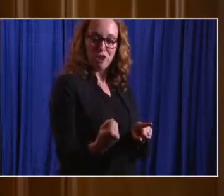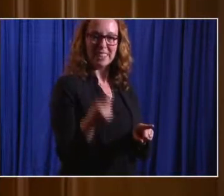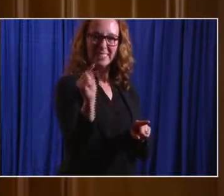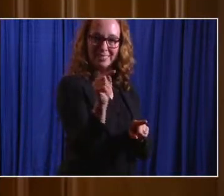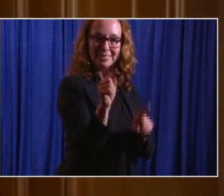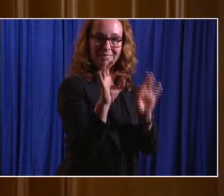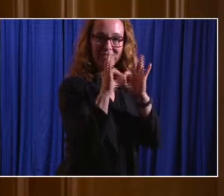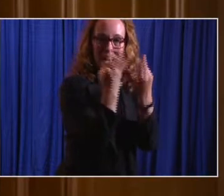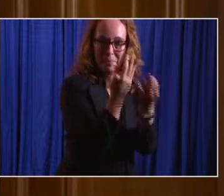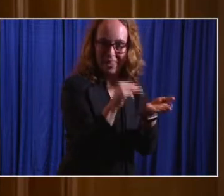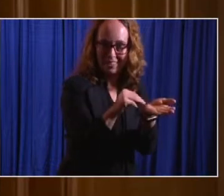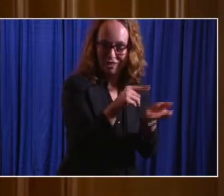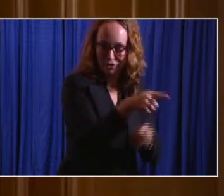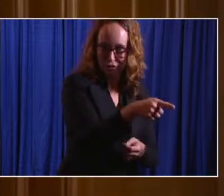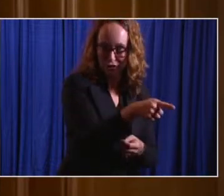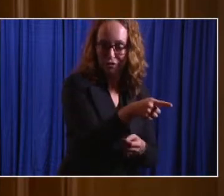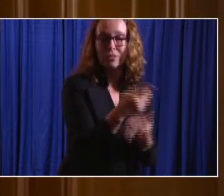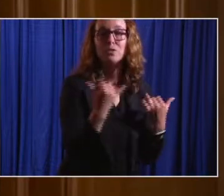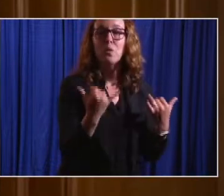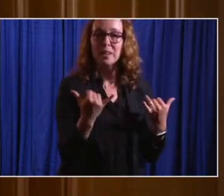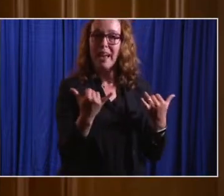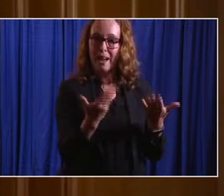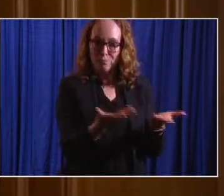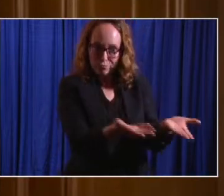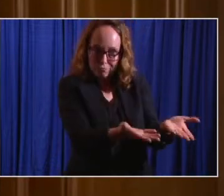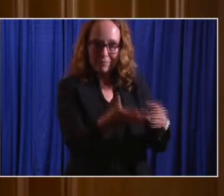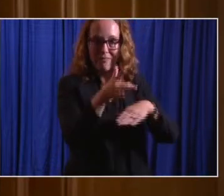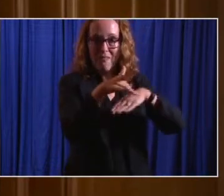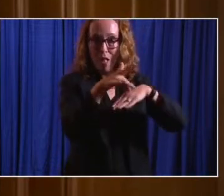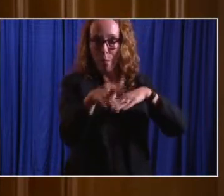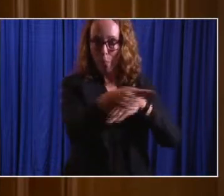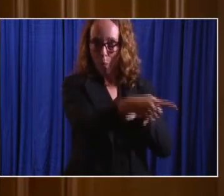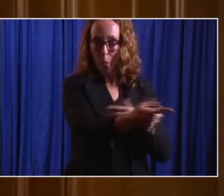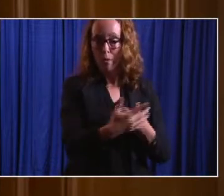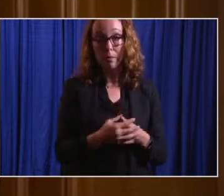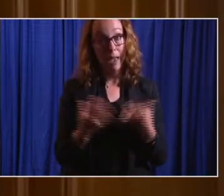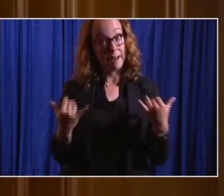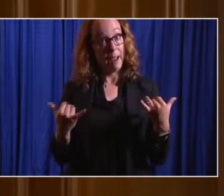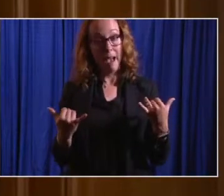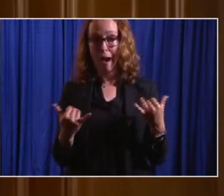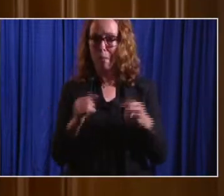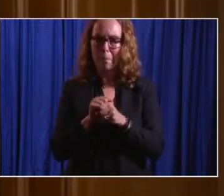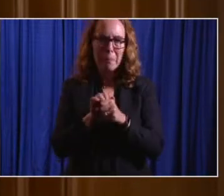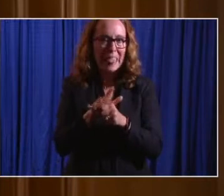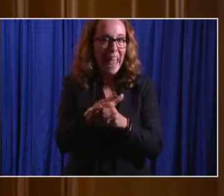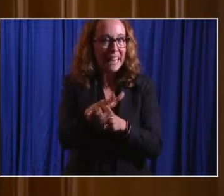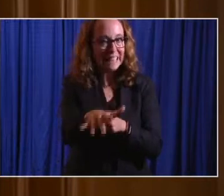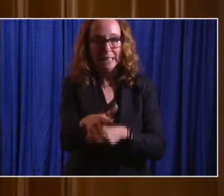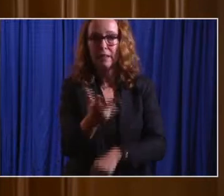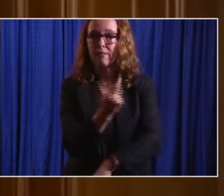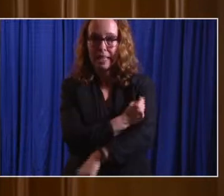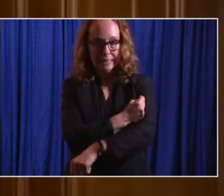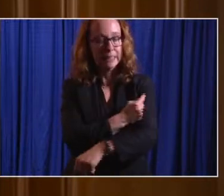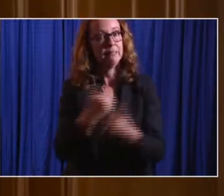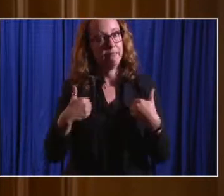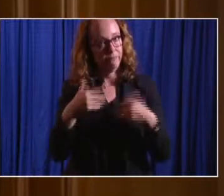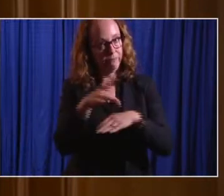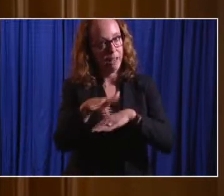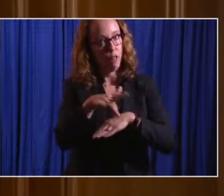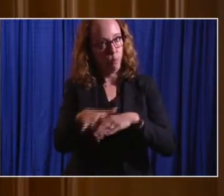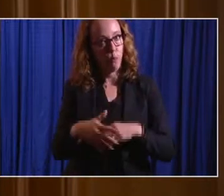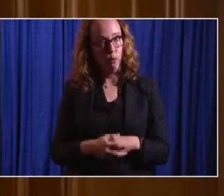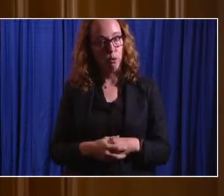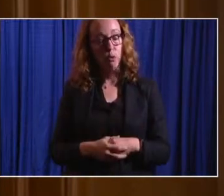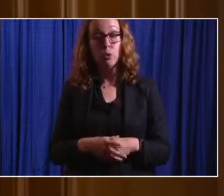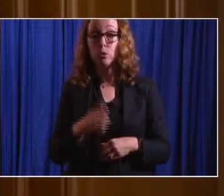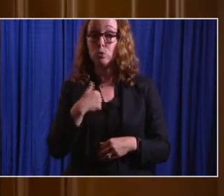we clearly now have a lot more vaccine than we have demand. And so we make judgment calls every single week,